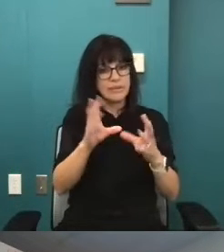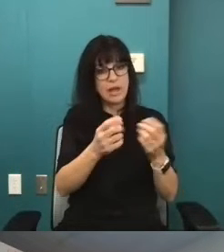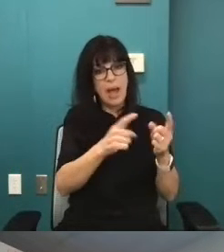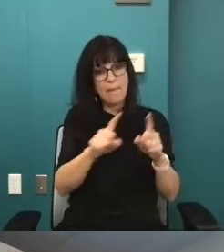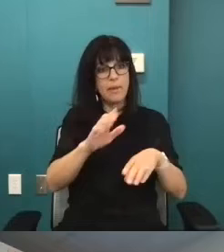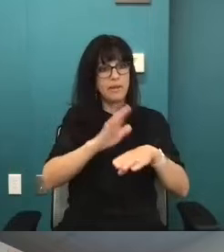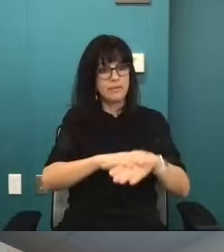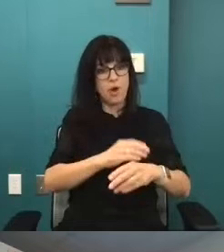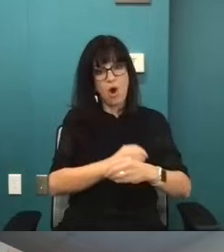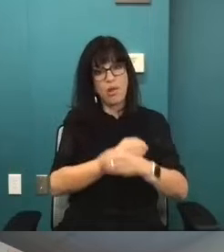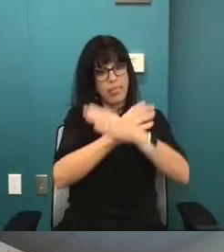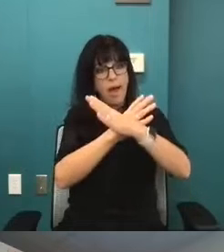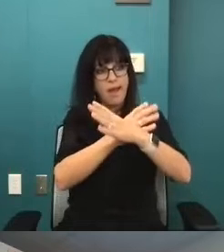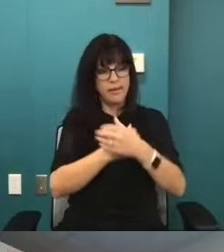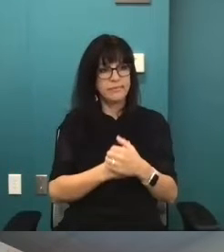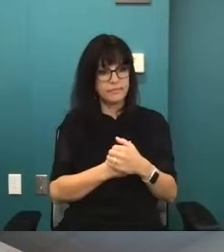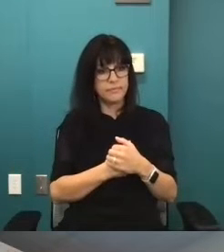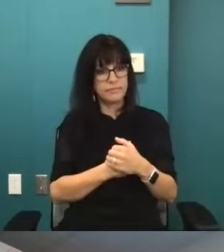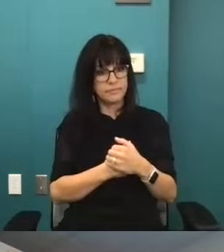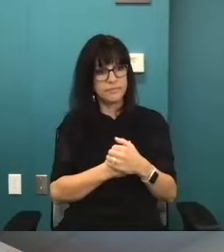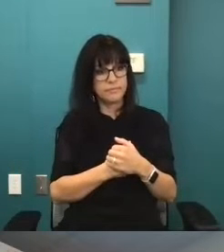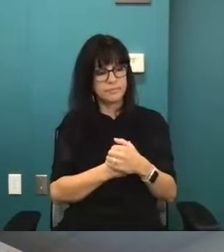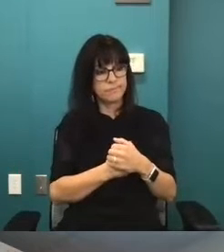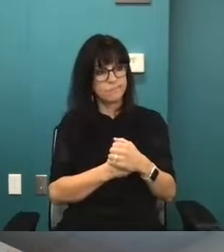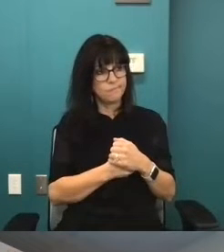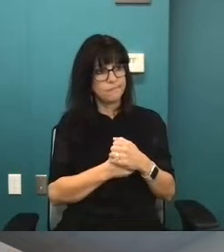reprogramming remotely.